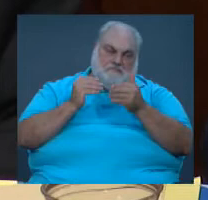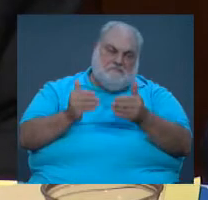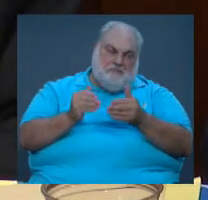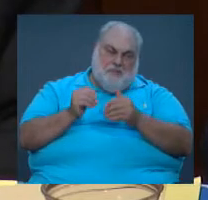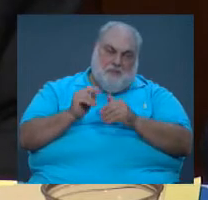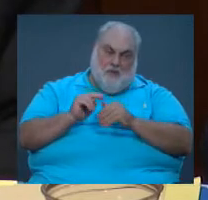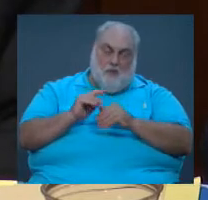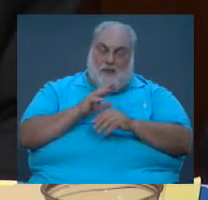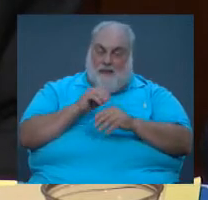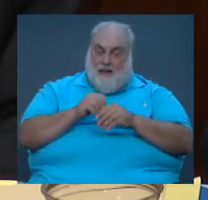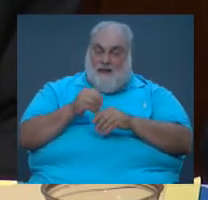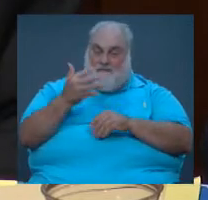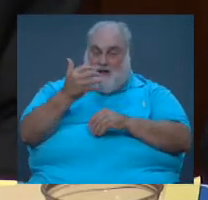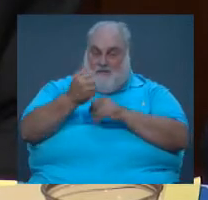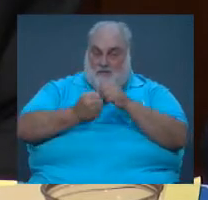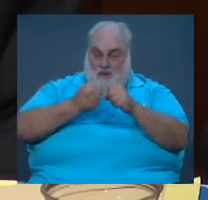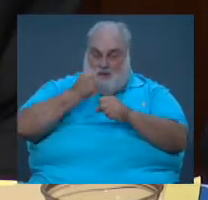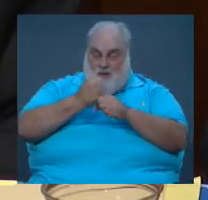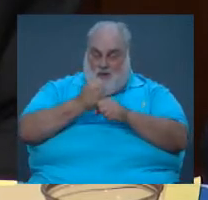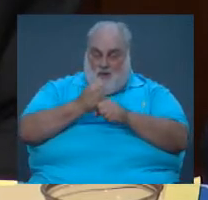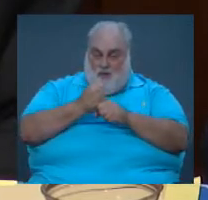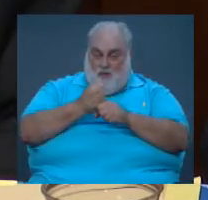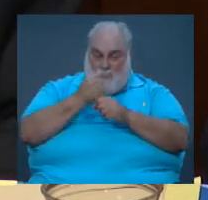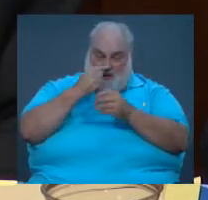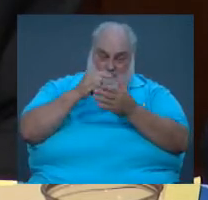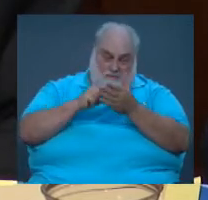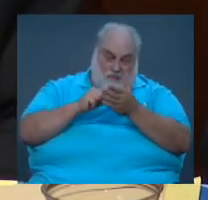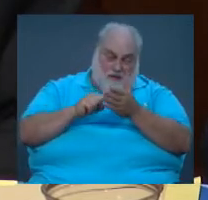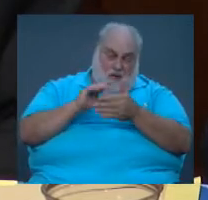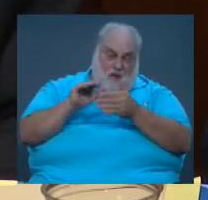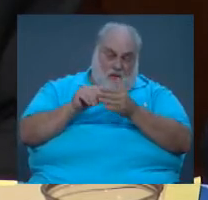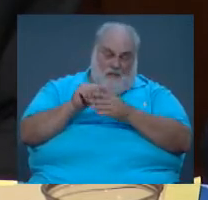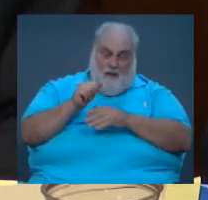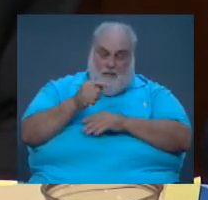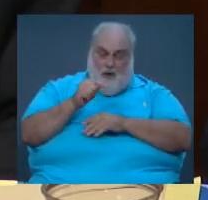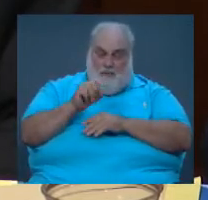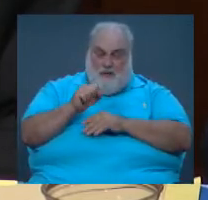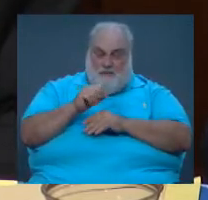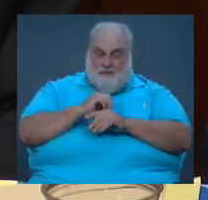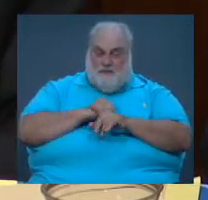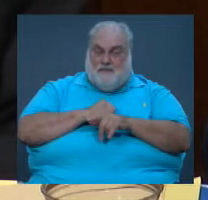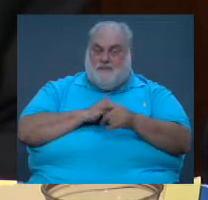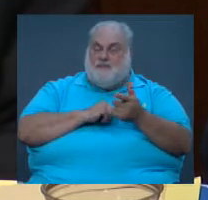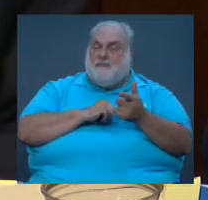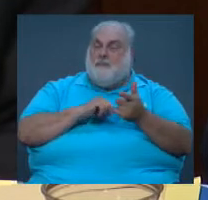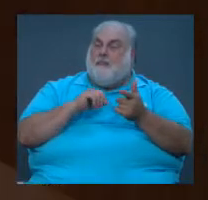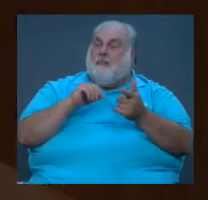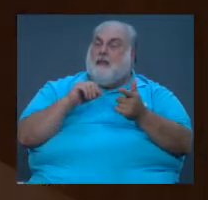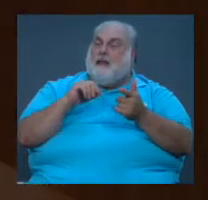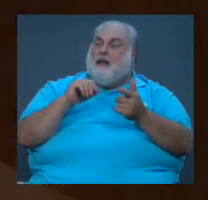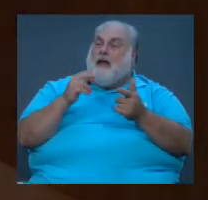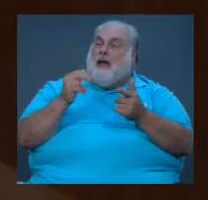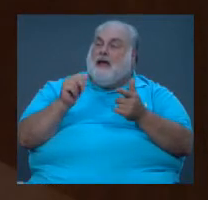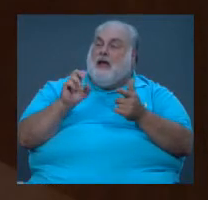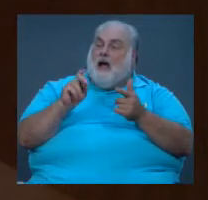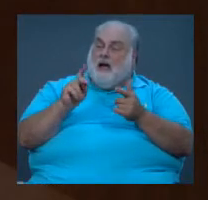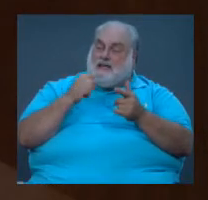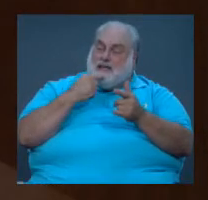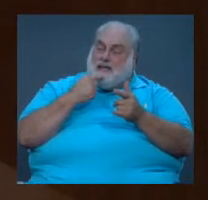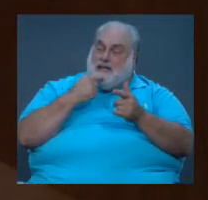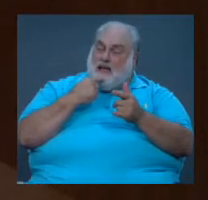the 5-year period, we will have inspected all of the multifamily complexes. Mr. Moore, I'd like to know on the code